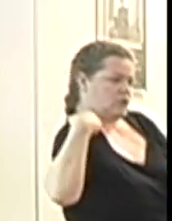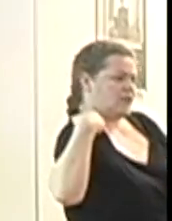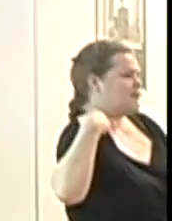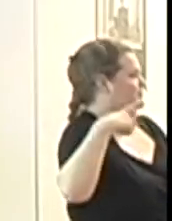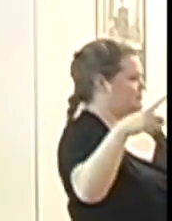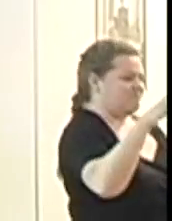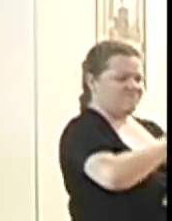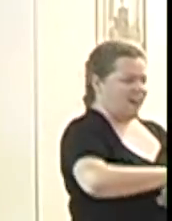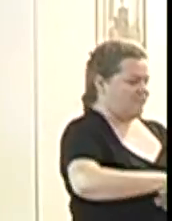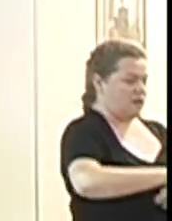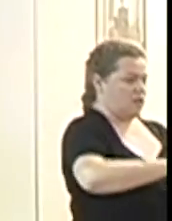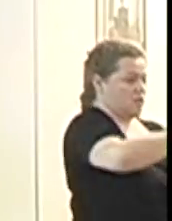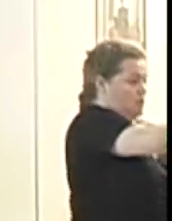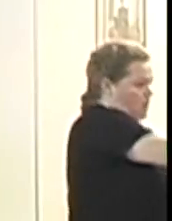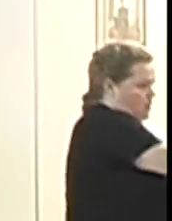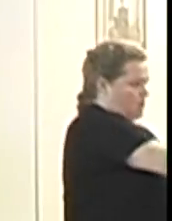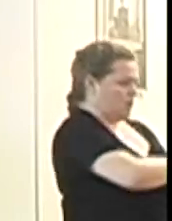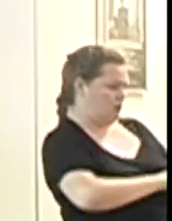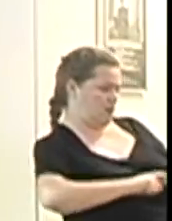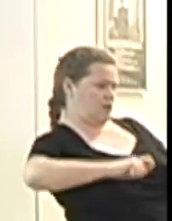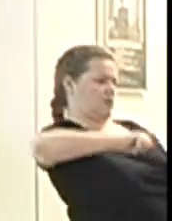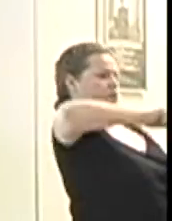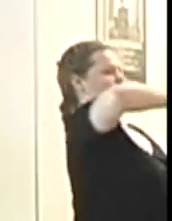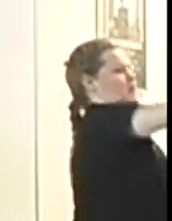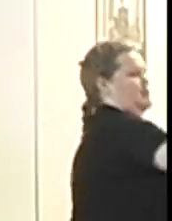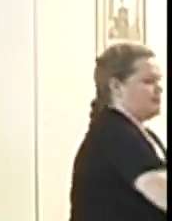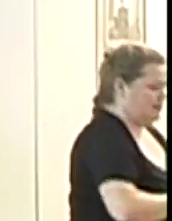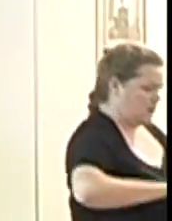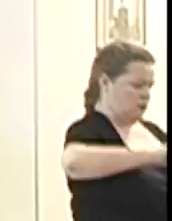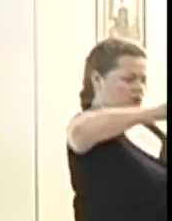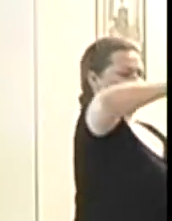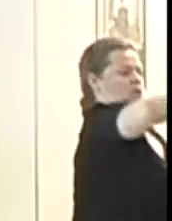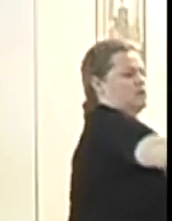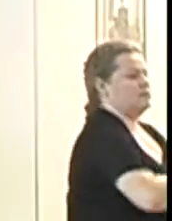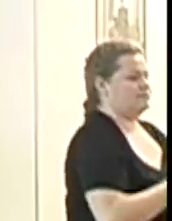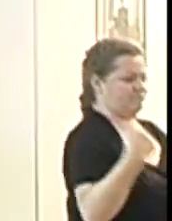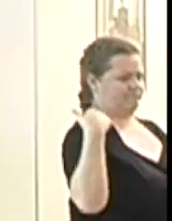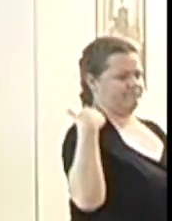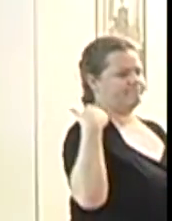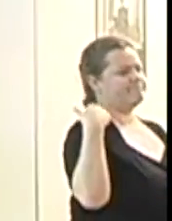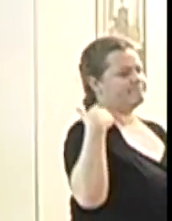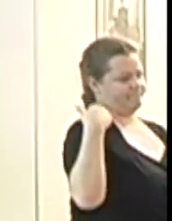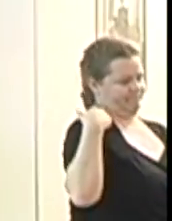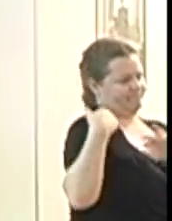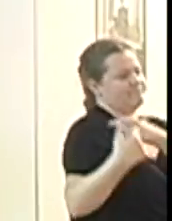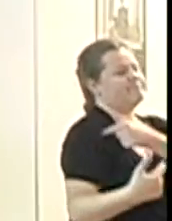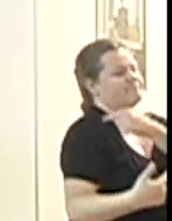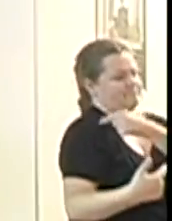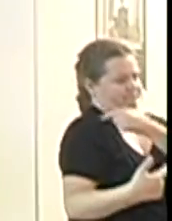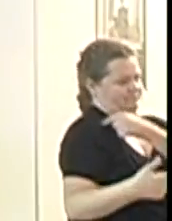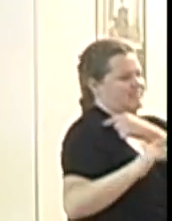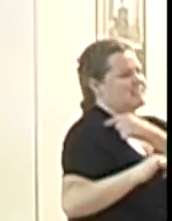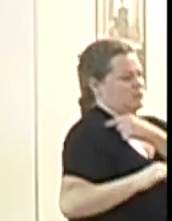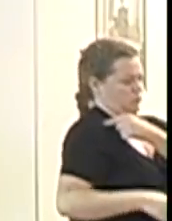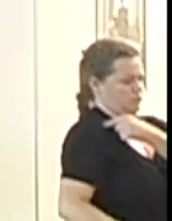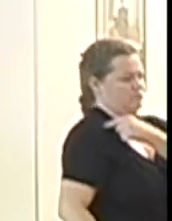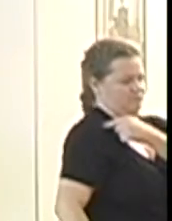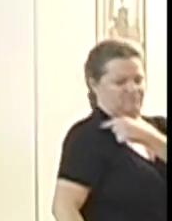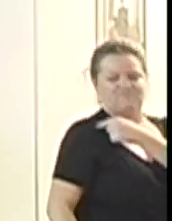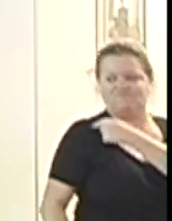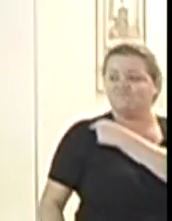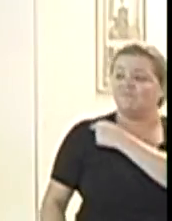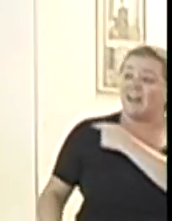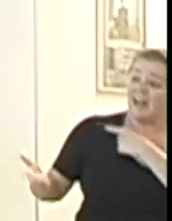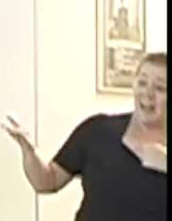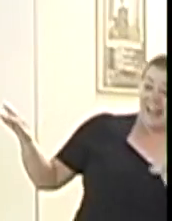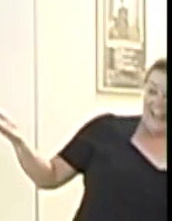pencil awkwardly, but may also sketch out the letters using proximal articulators of the arm. When we